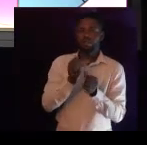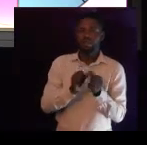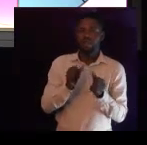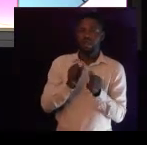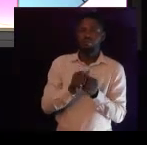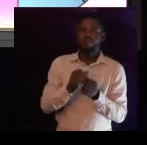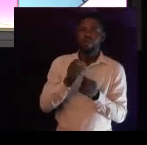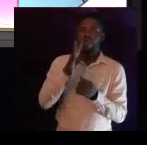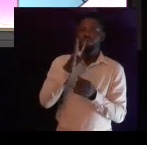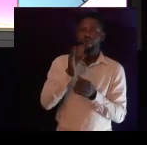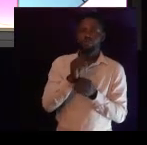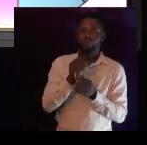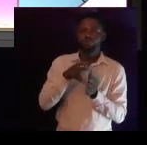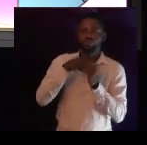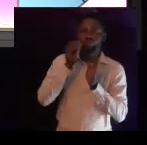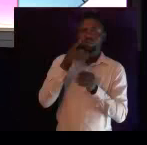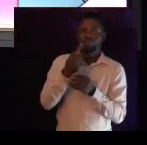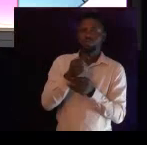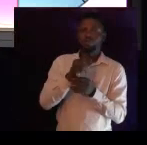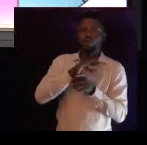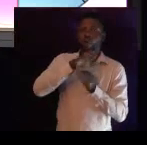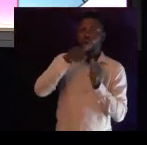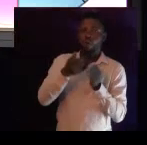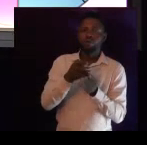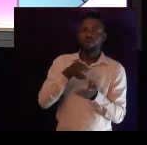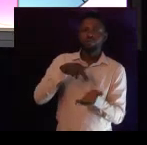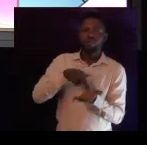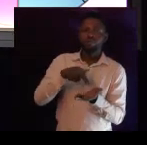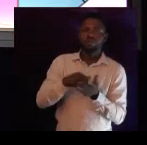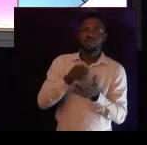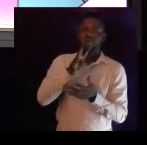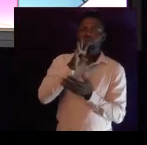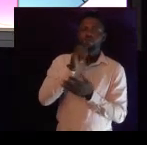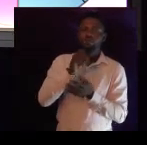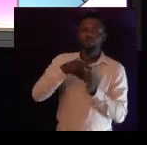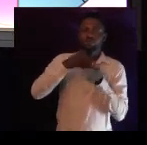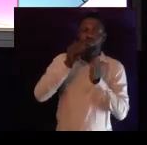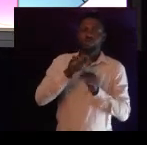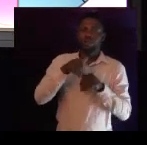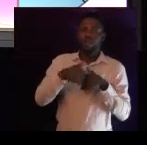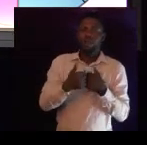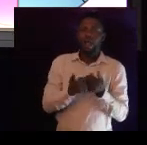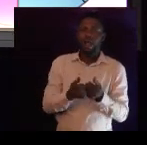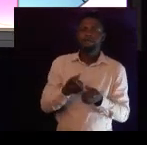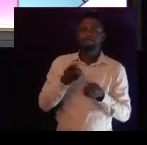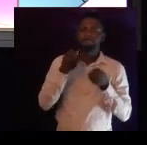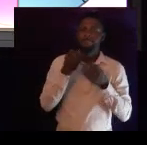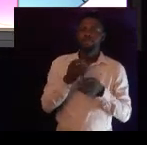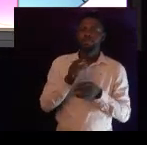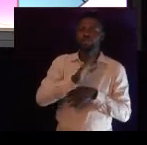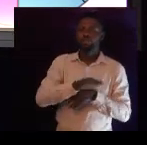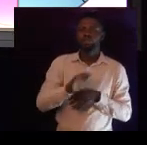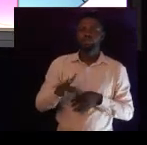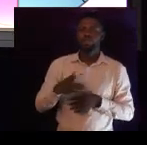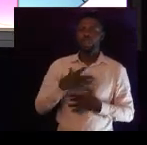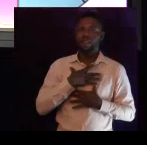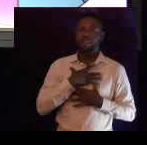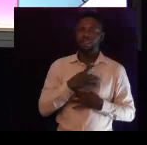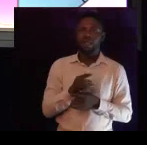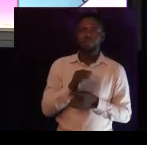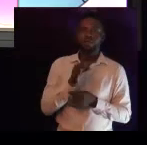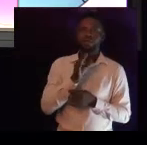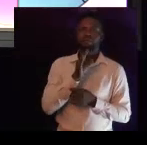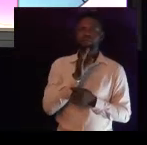40 students, which means that the whole thing represents 40 students. How many children prefer football? How many